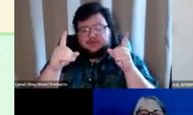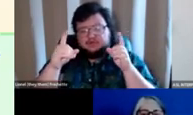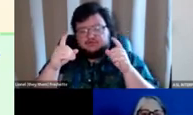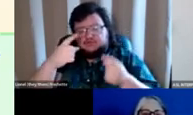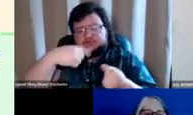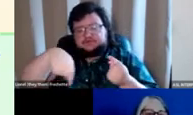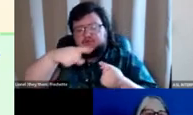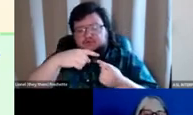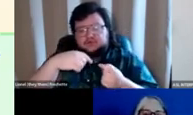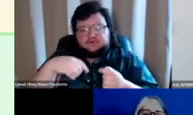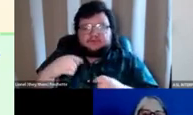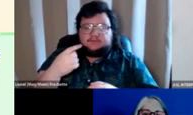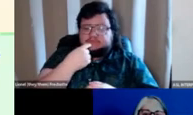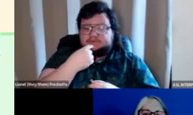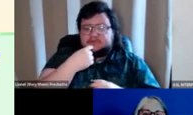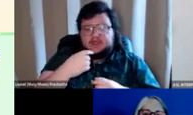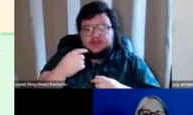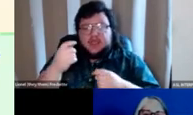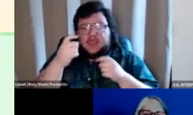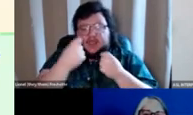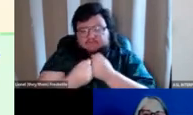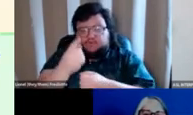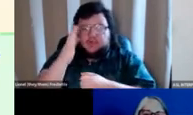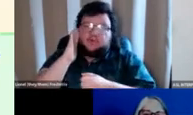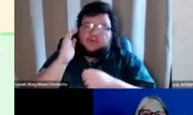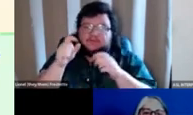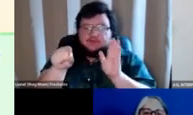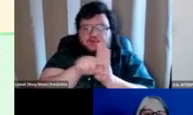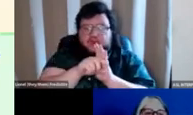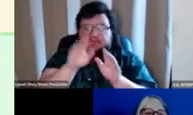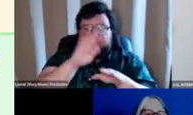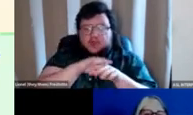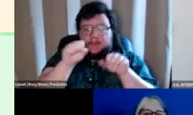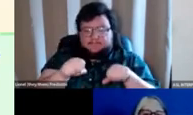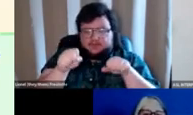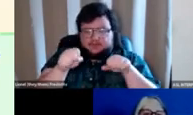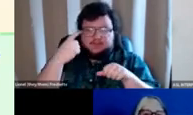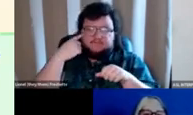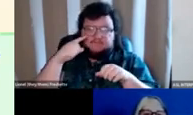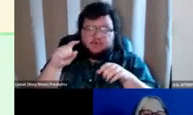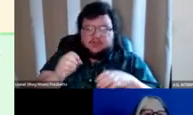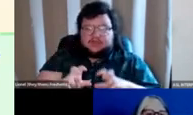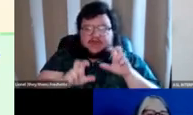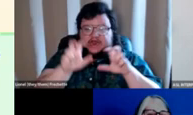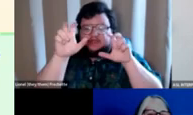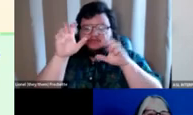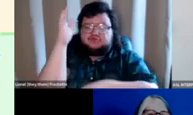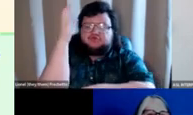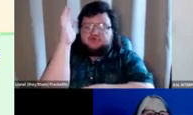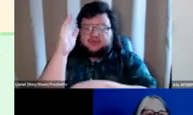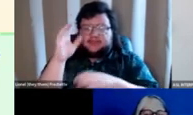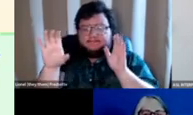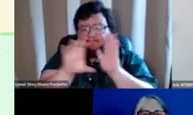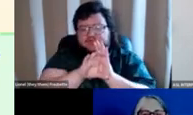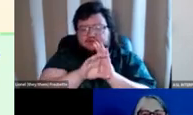This identification is, for example, in education. This one says everybody will grade it on